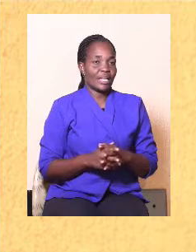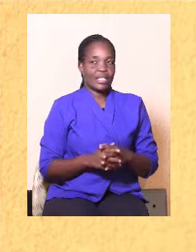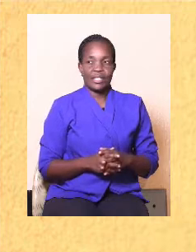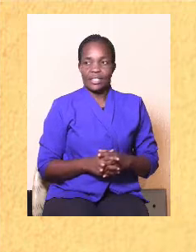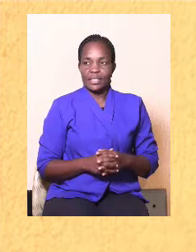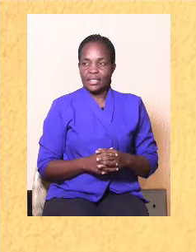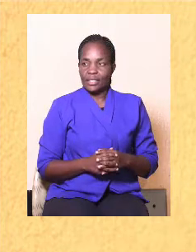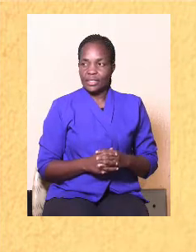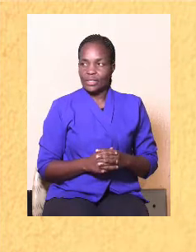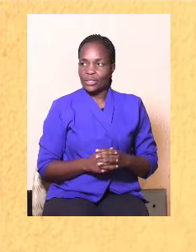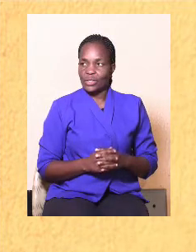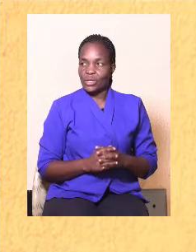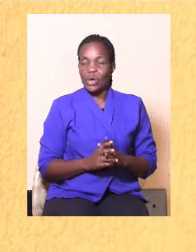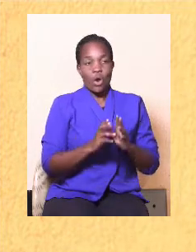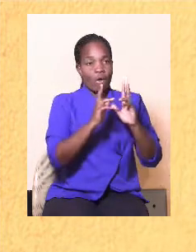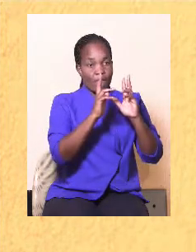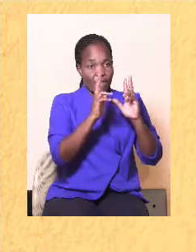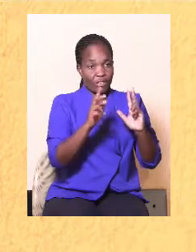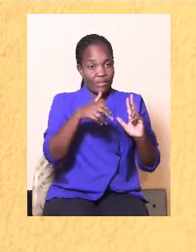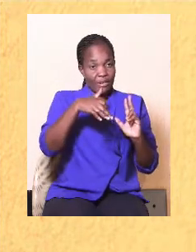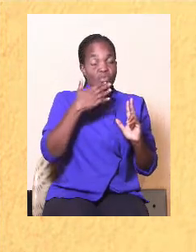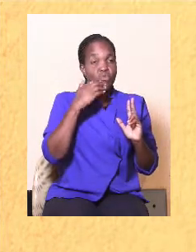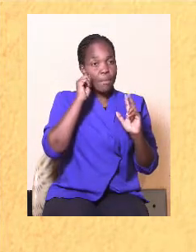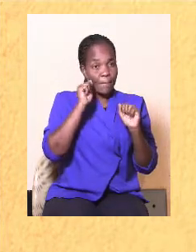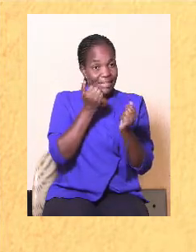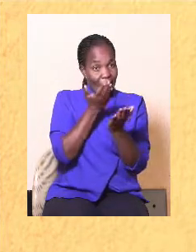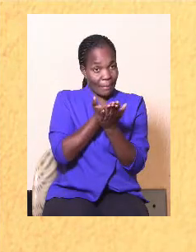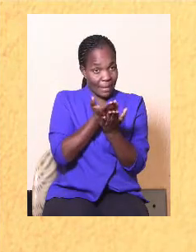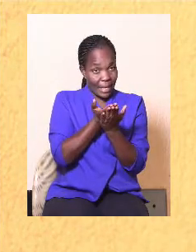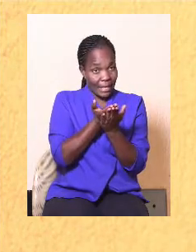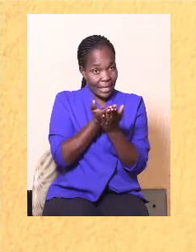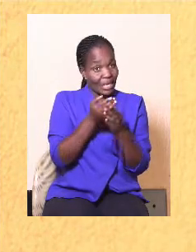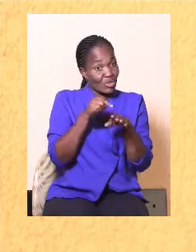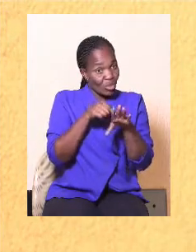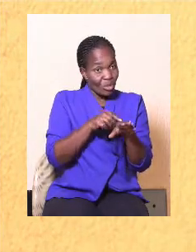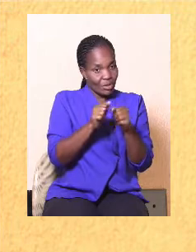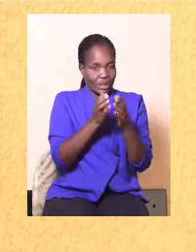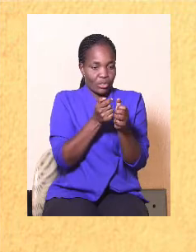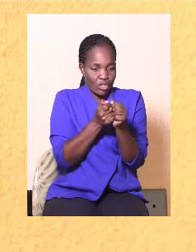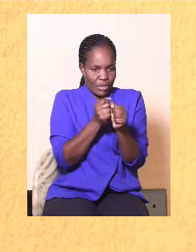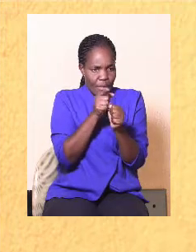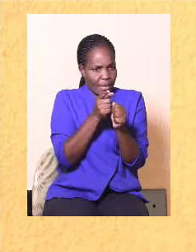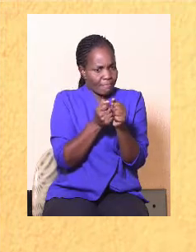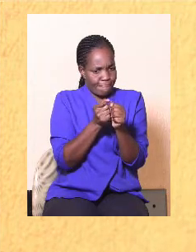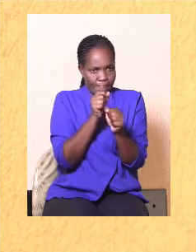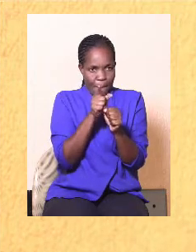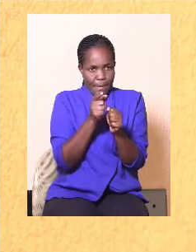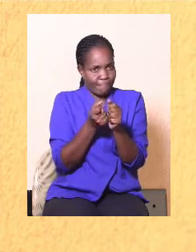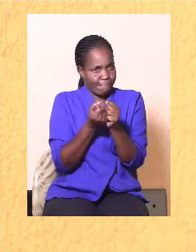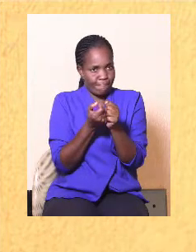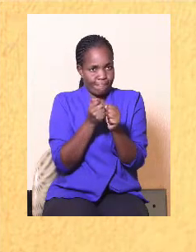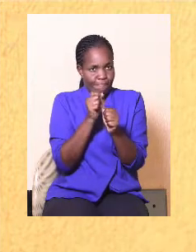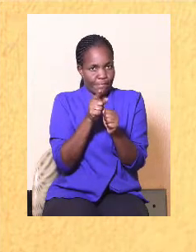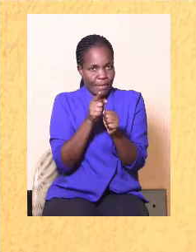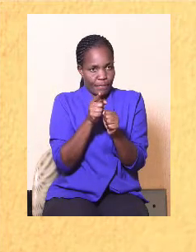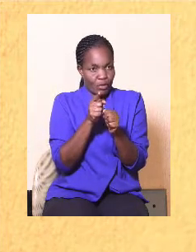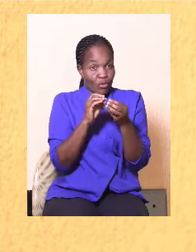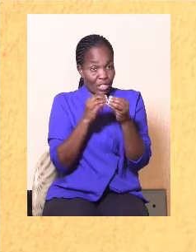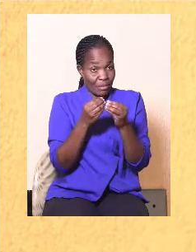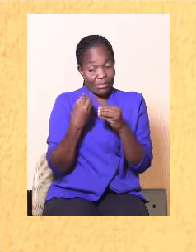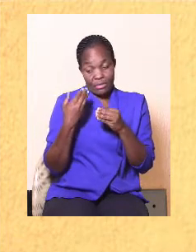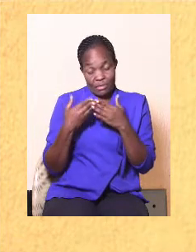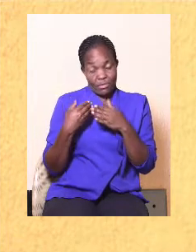who qualify to claim from this program to start sending their SMSs to MTC, to the number that I have just